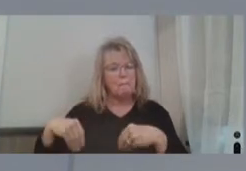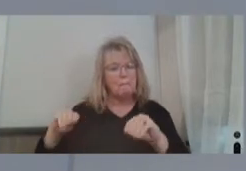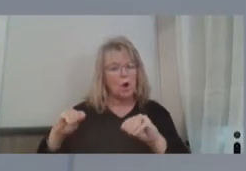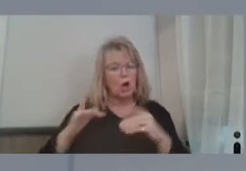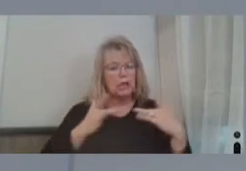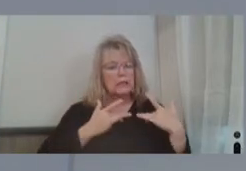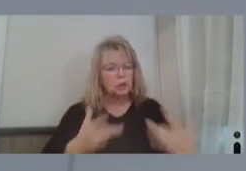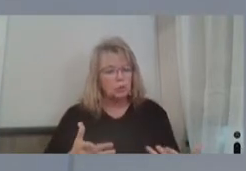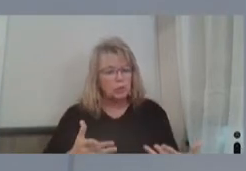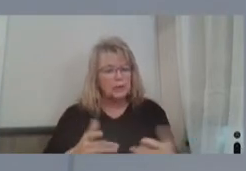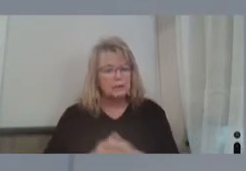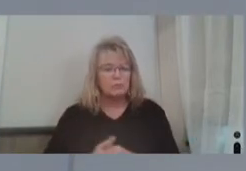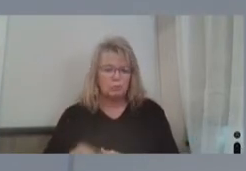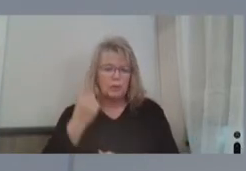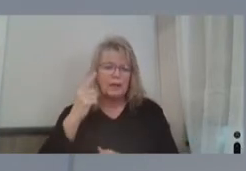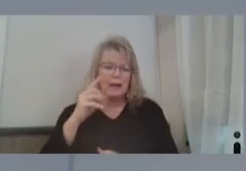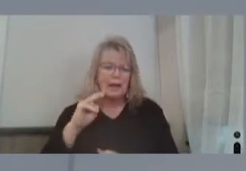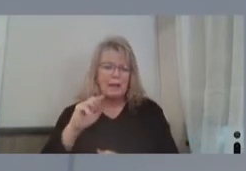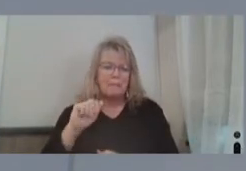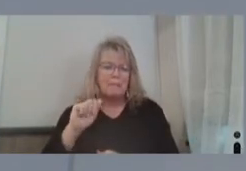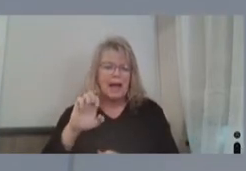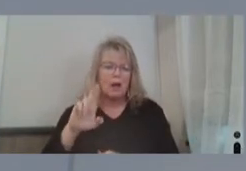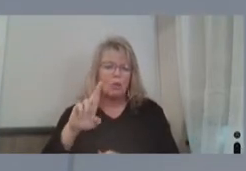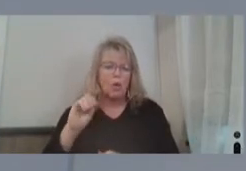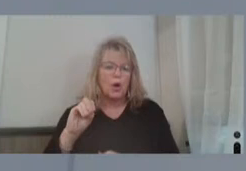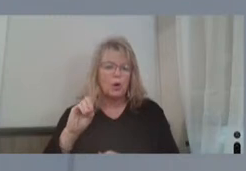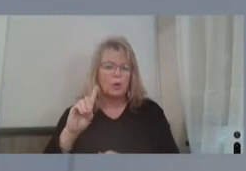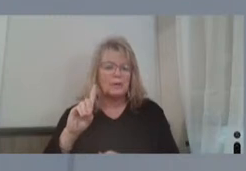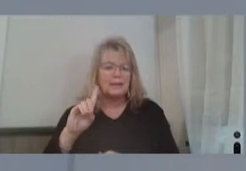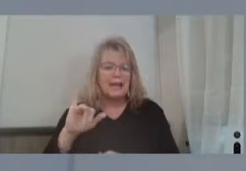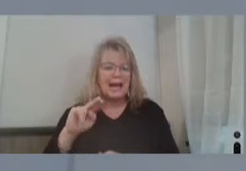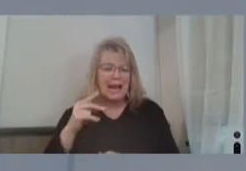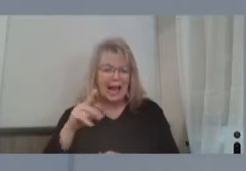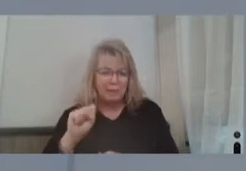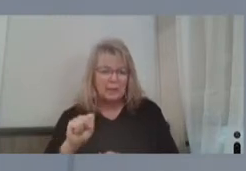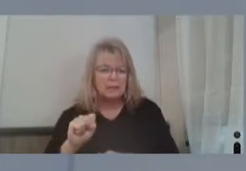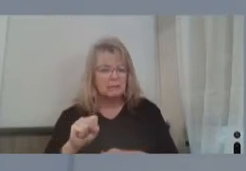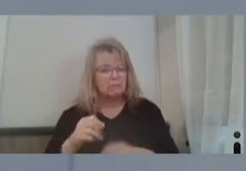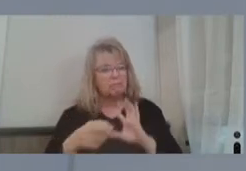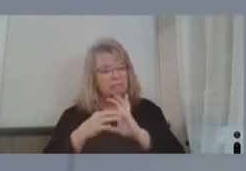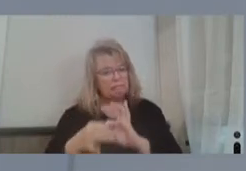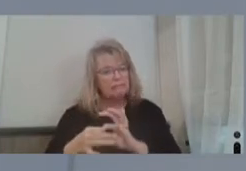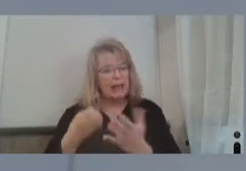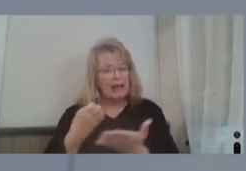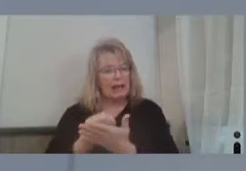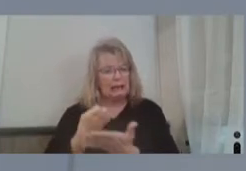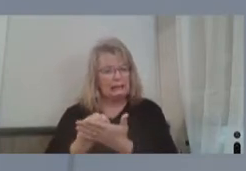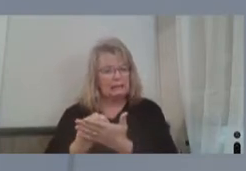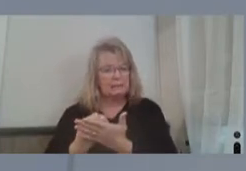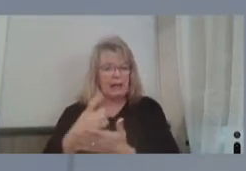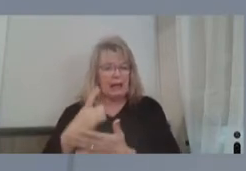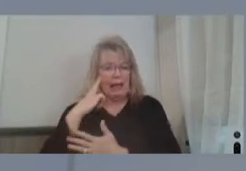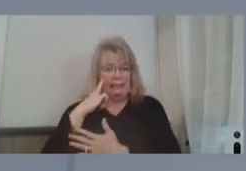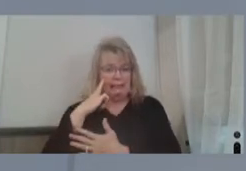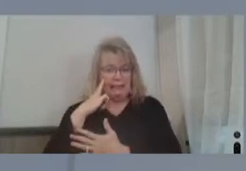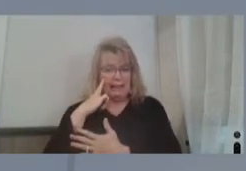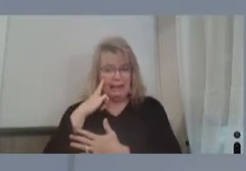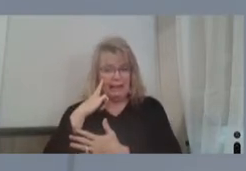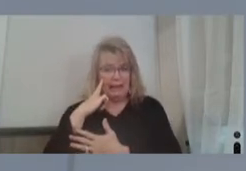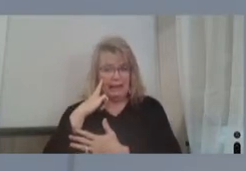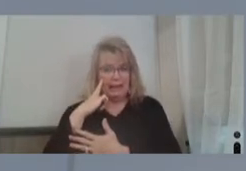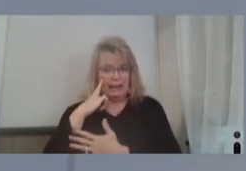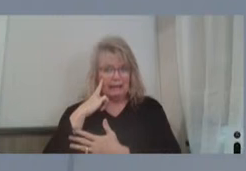macro dynamics that are going on from an economic perspective, but, you know, I think what I'm hearing you